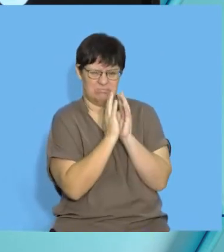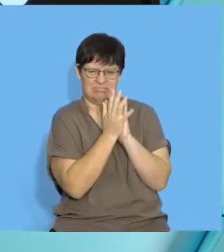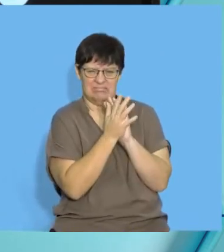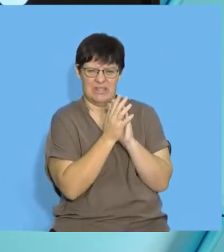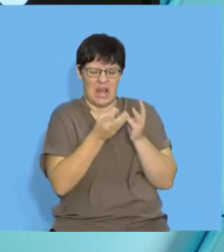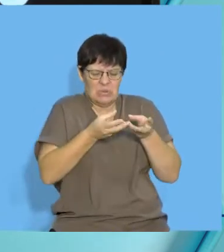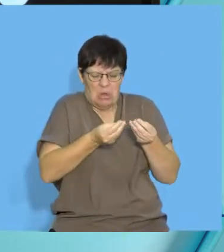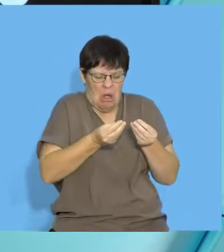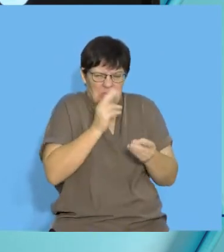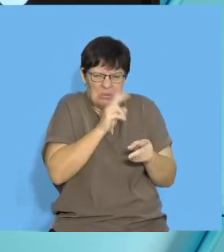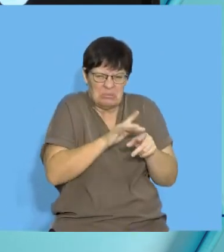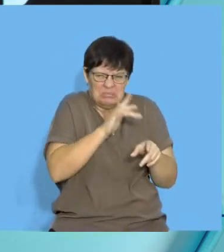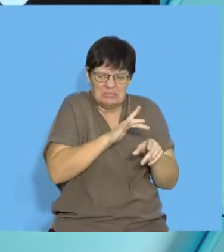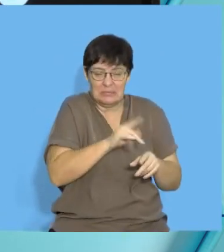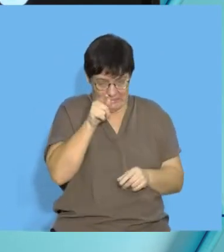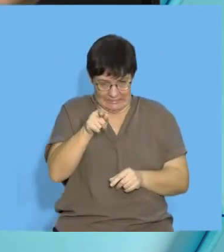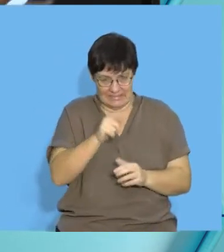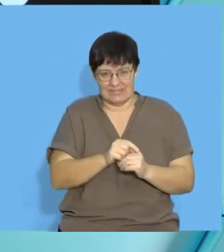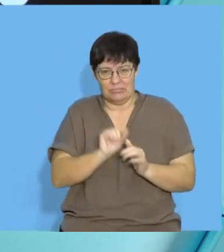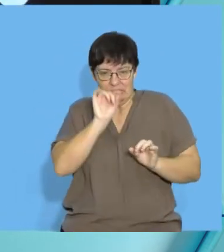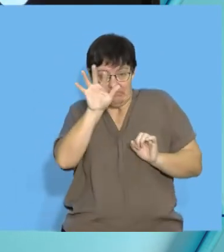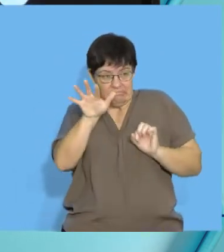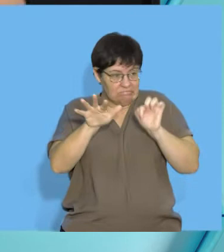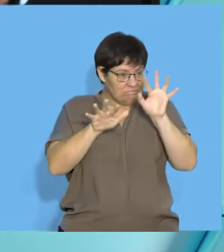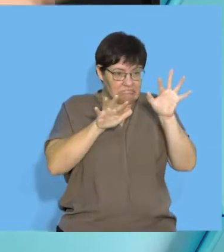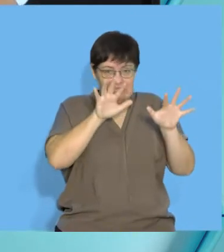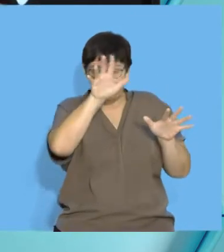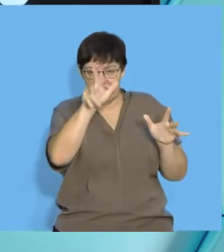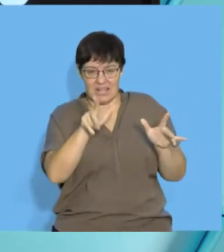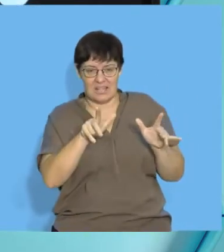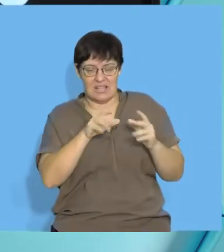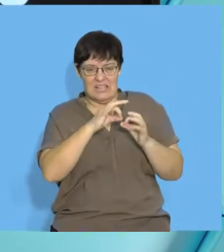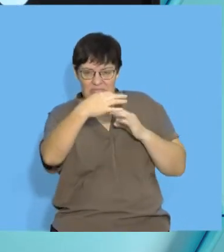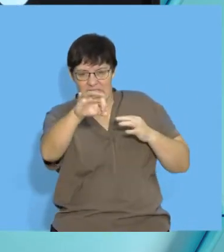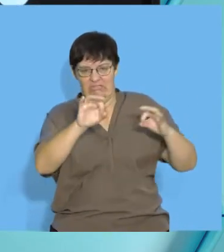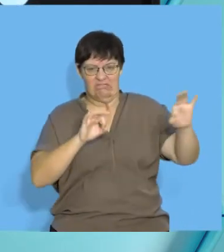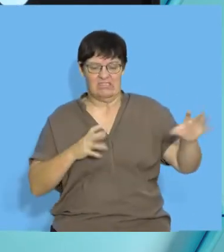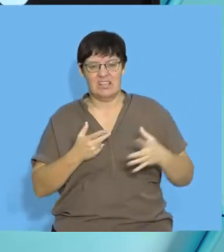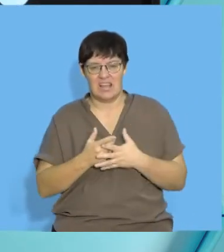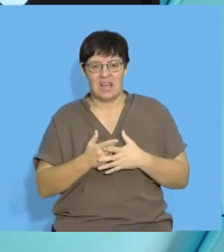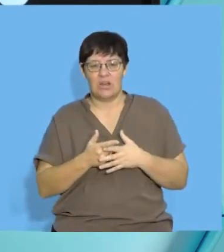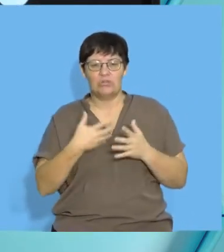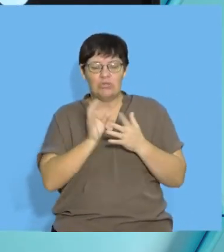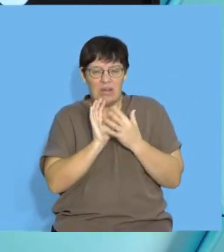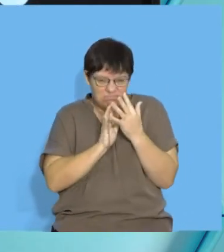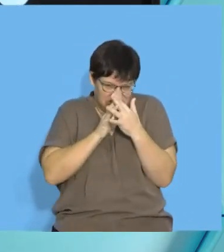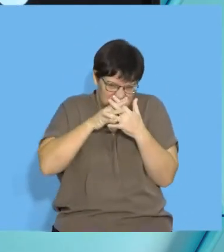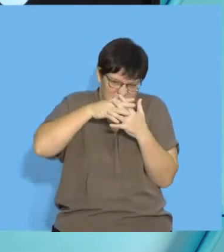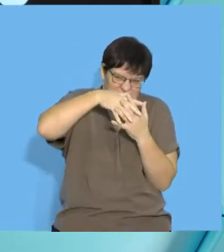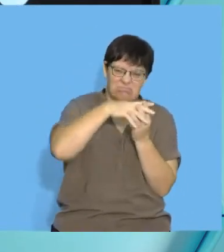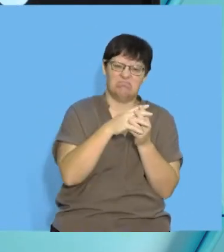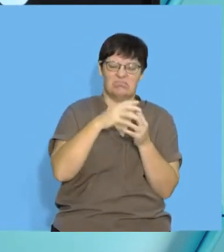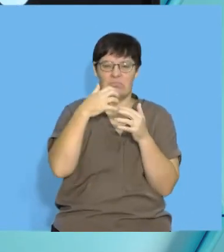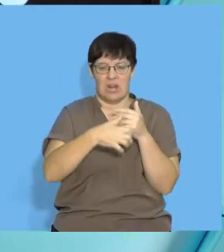That's exactly what you've got. It's all these like strands that are trying to get into the bread, and those color